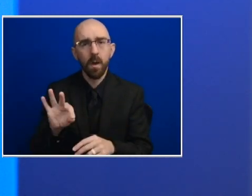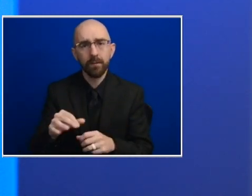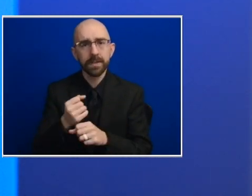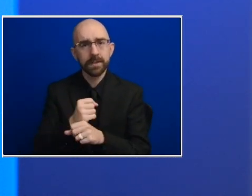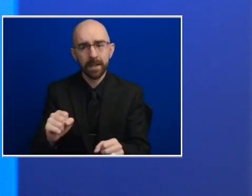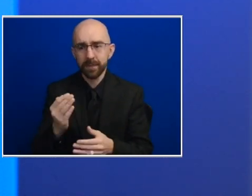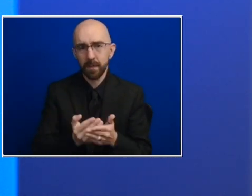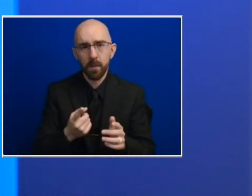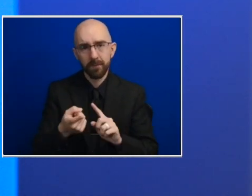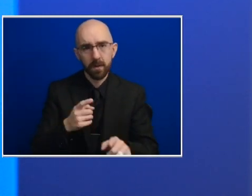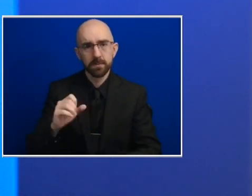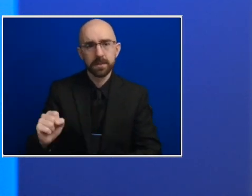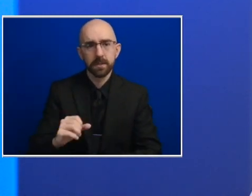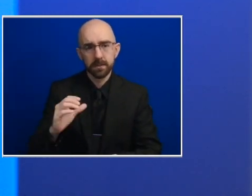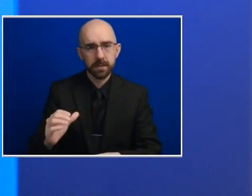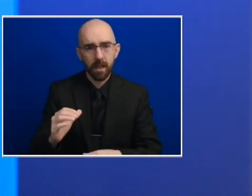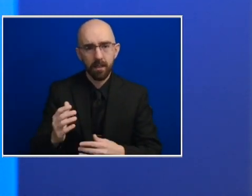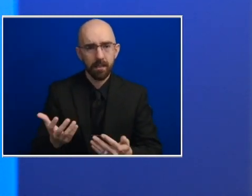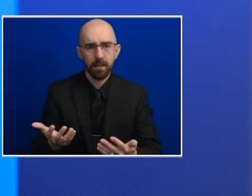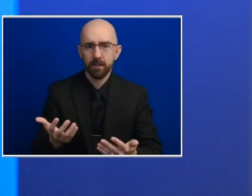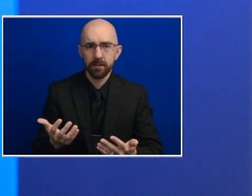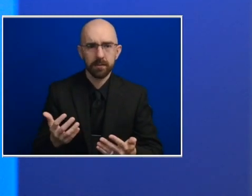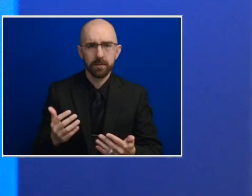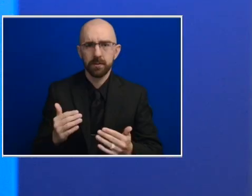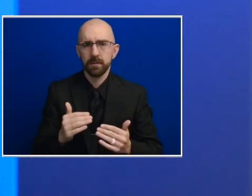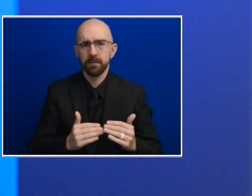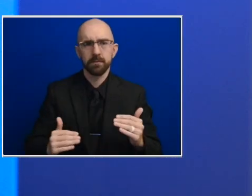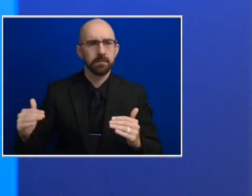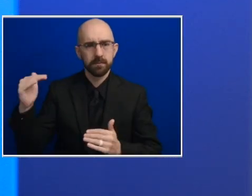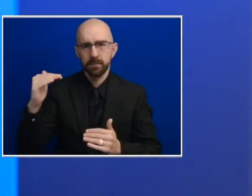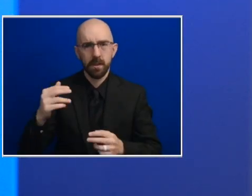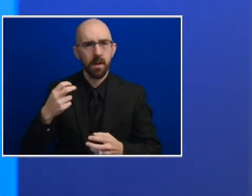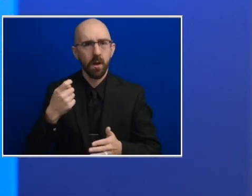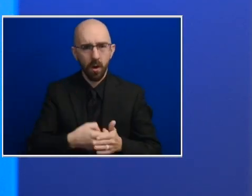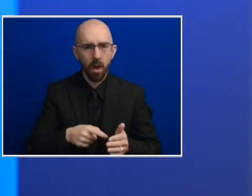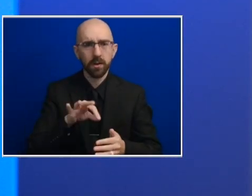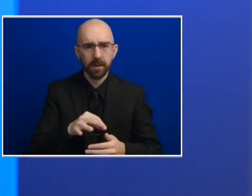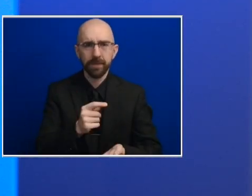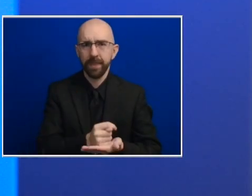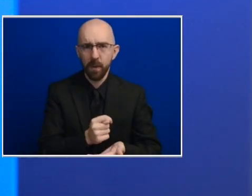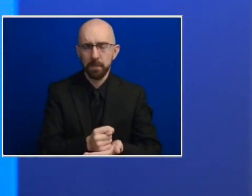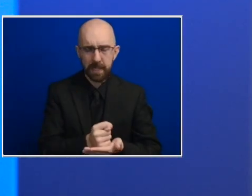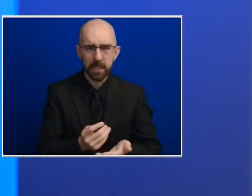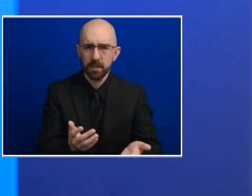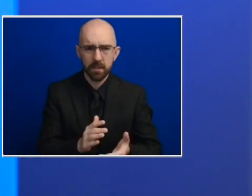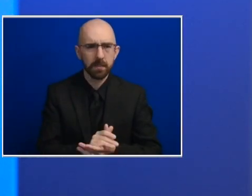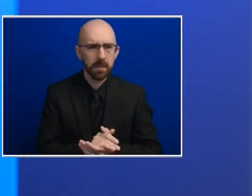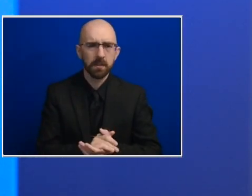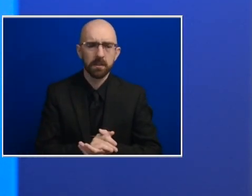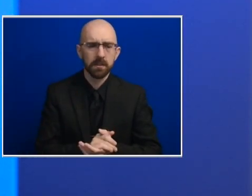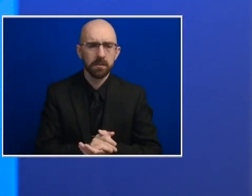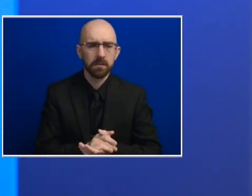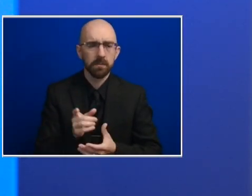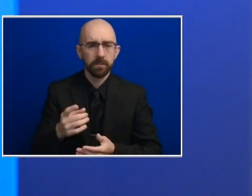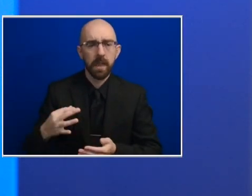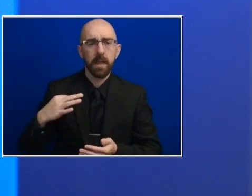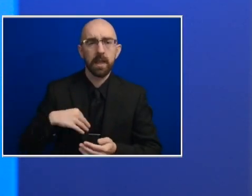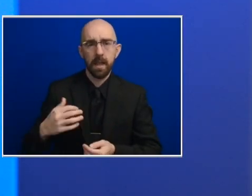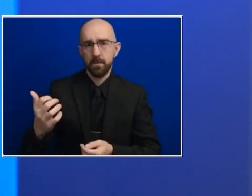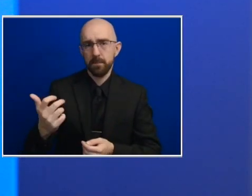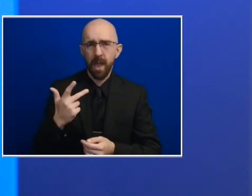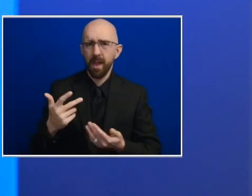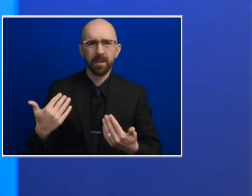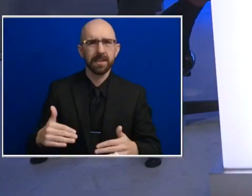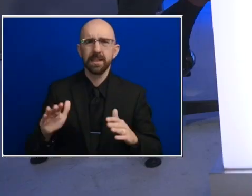cell far surpasses the cost of the gene therapy. You know, so the gain back is unbelievable.